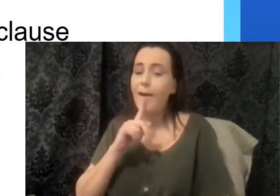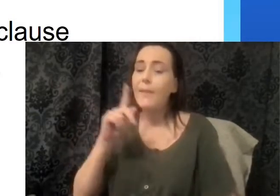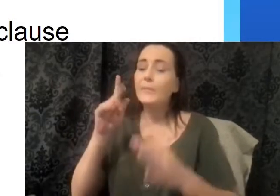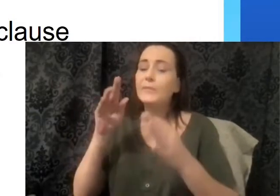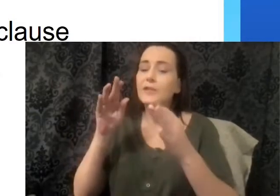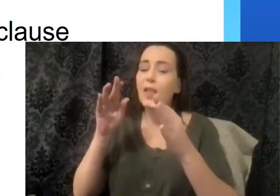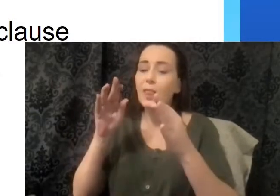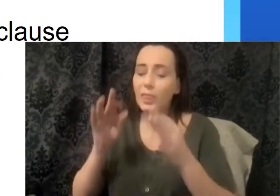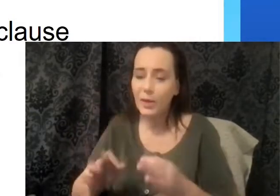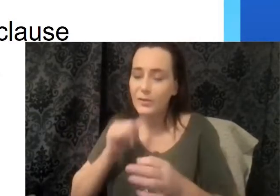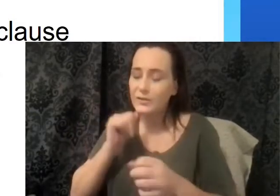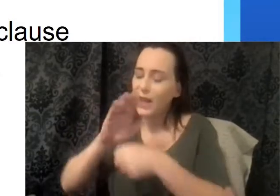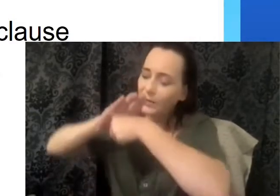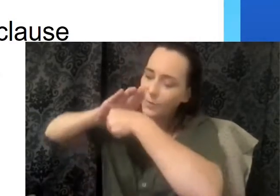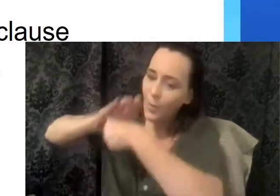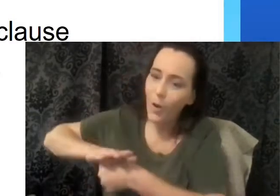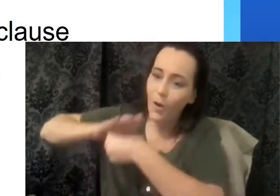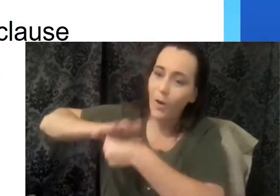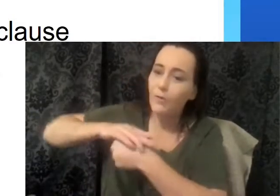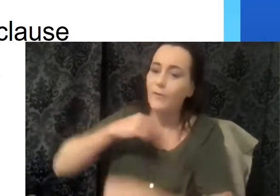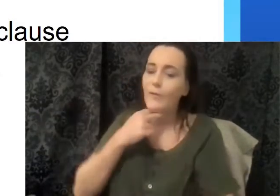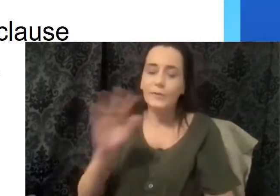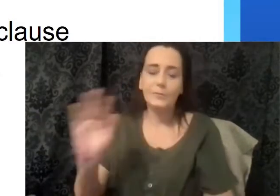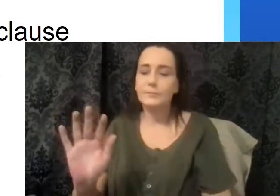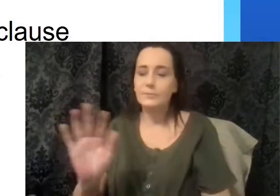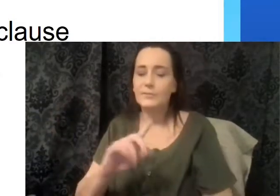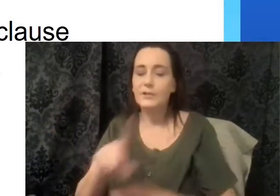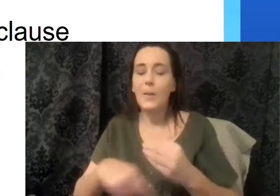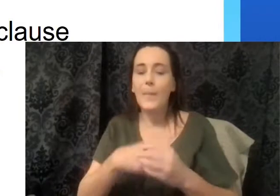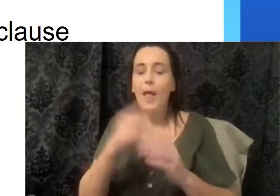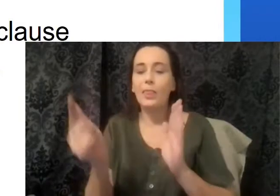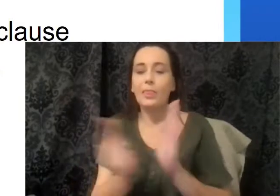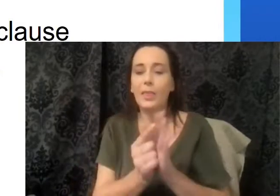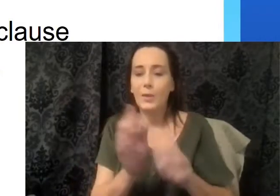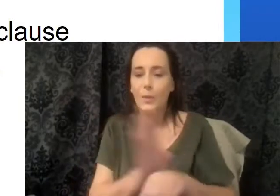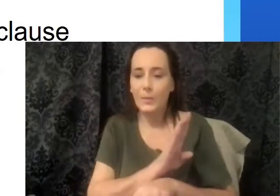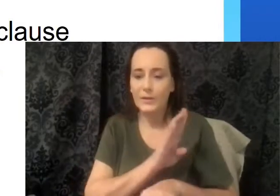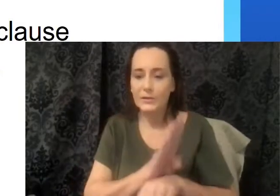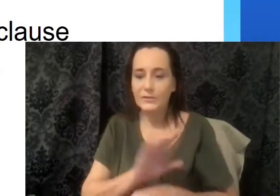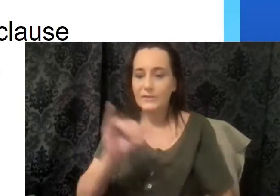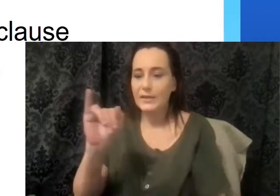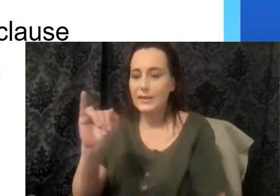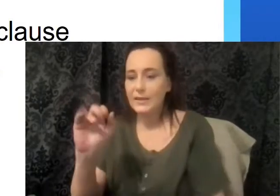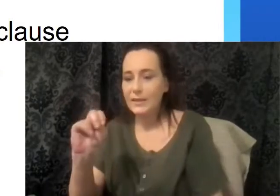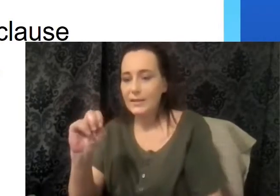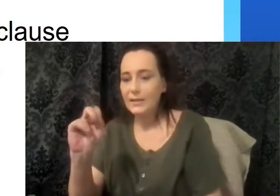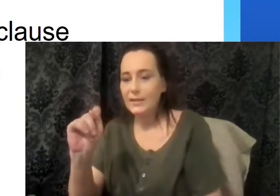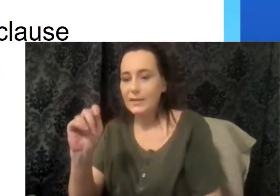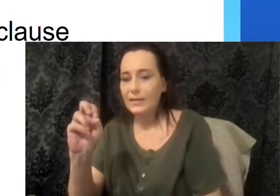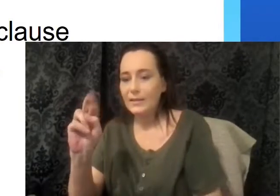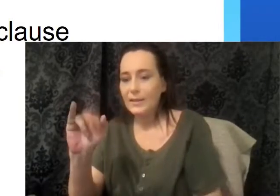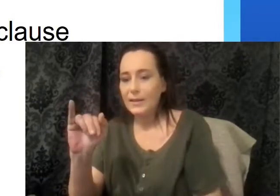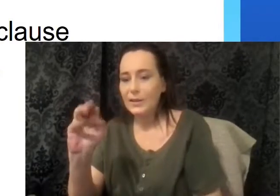about suppressing anybody's voice. It's just about getting legal business done. It's an interim. That's why it's called an interim car cat.